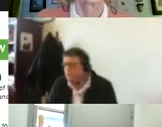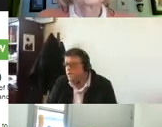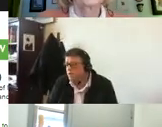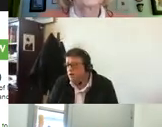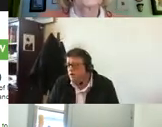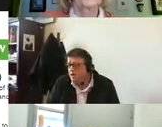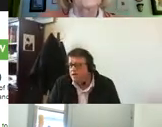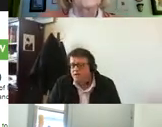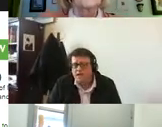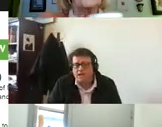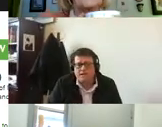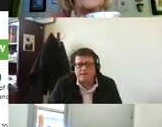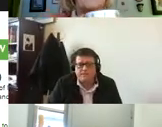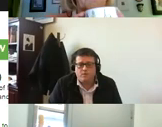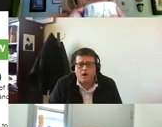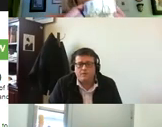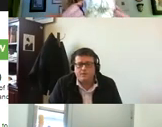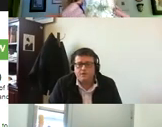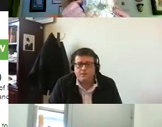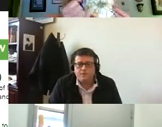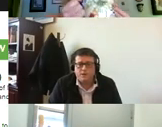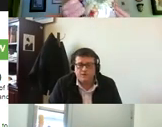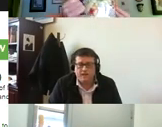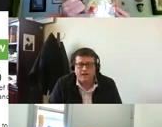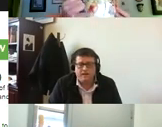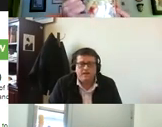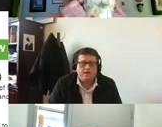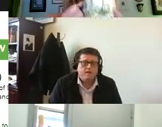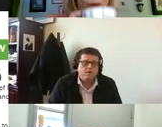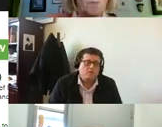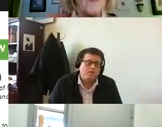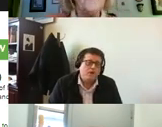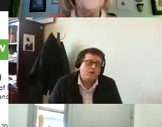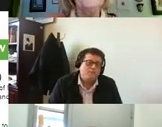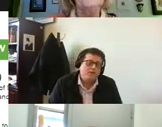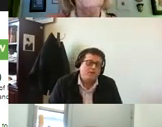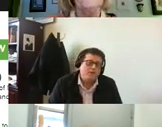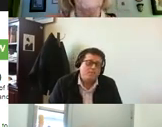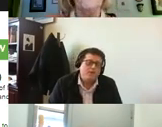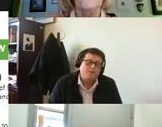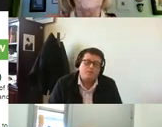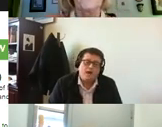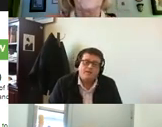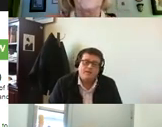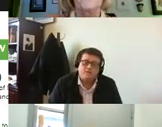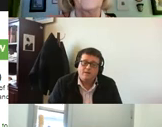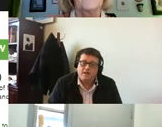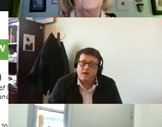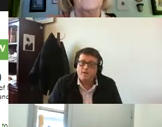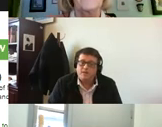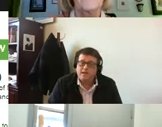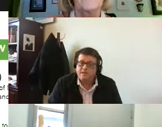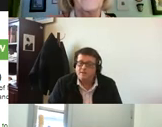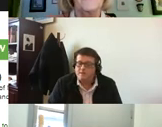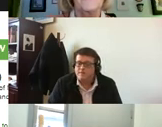And certainly a really key concept for all of us to understand. We'll talk a little bit about some of the processes around how